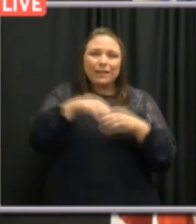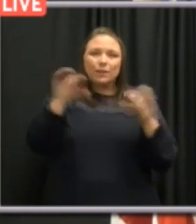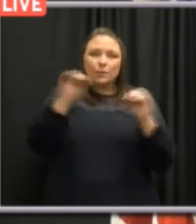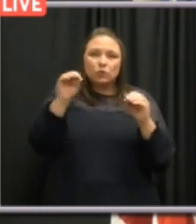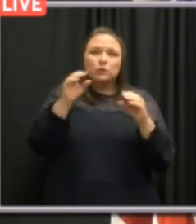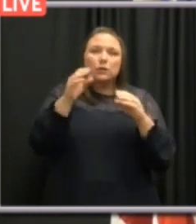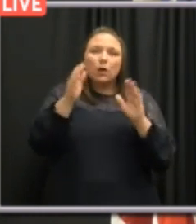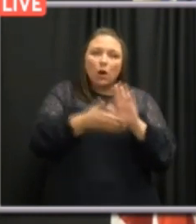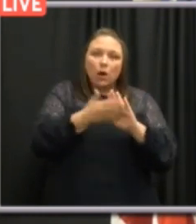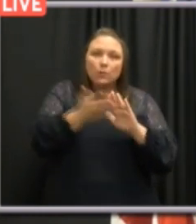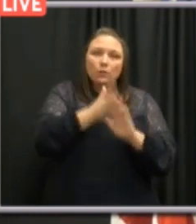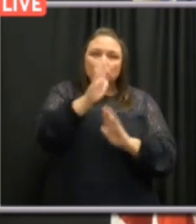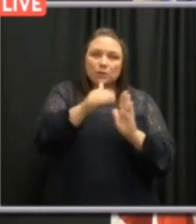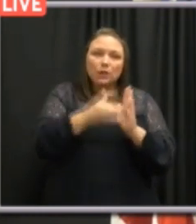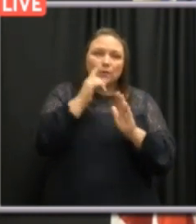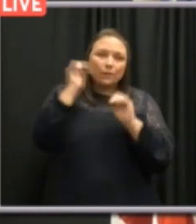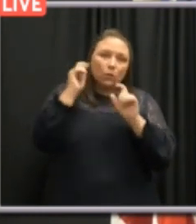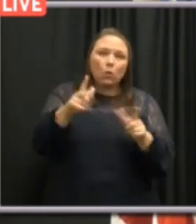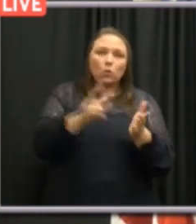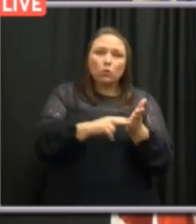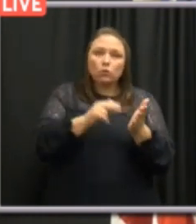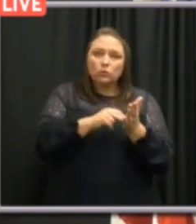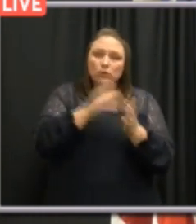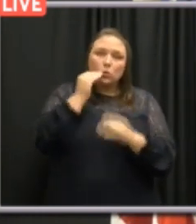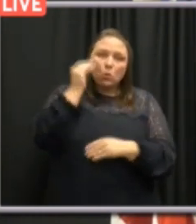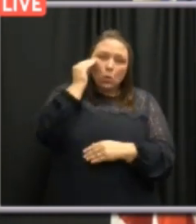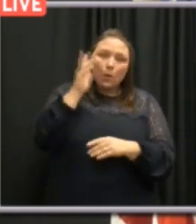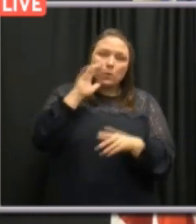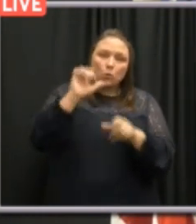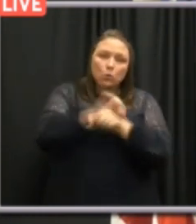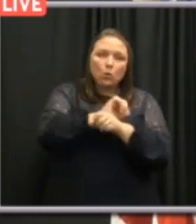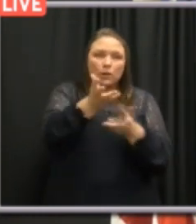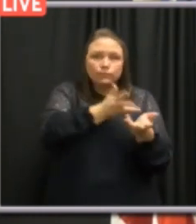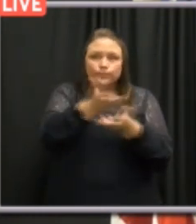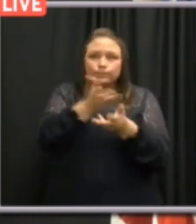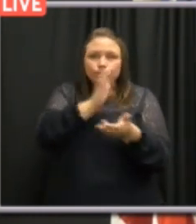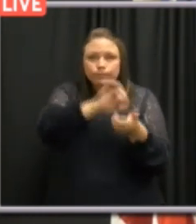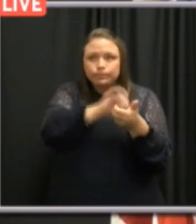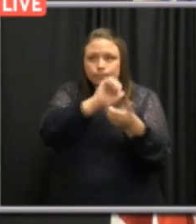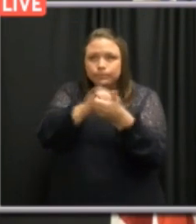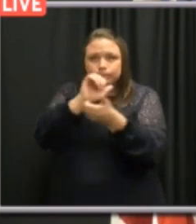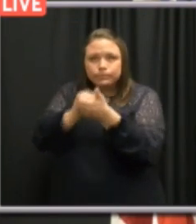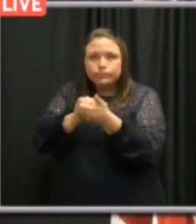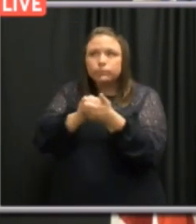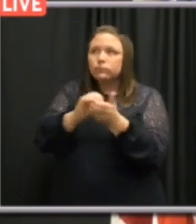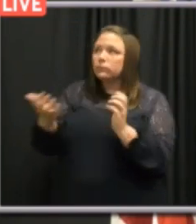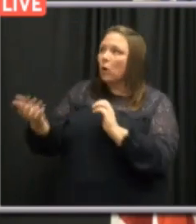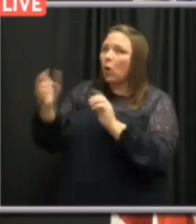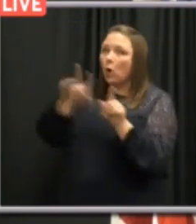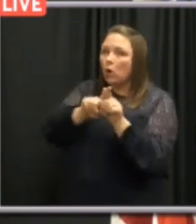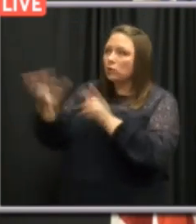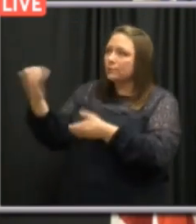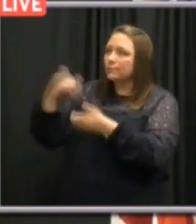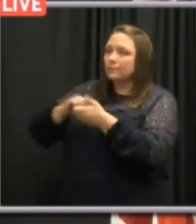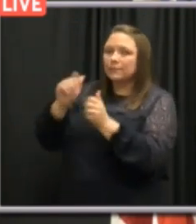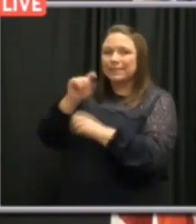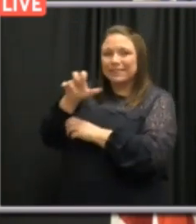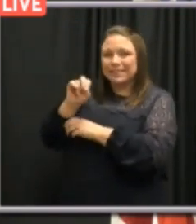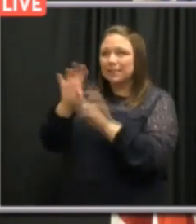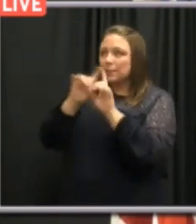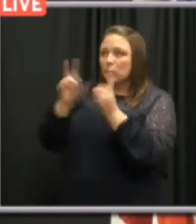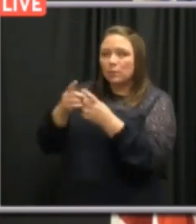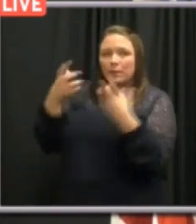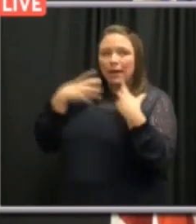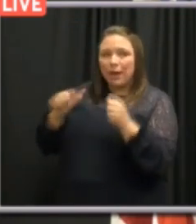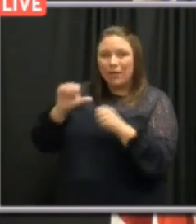for all nursing homes, and we're working with every single one of them in partnership with the Tennessee Department of Health that anytime there's